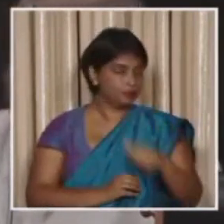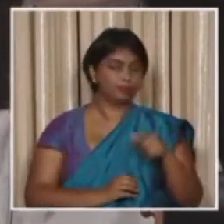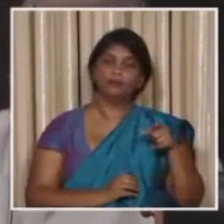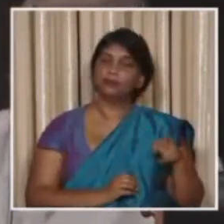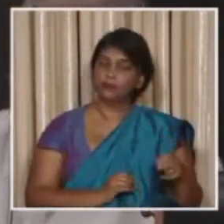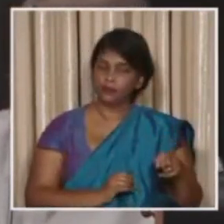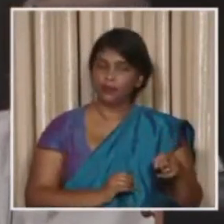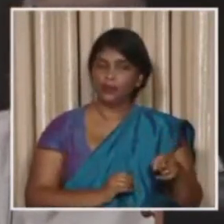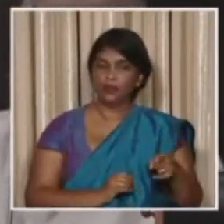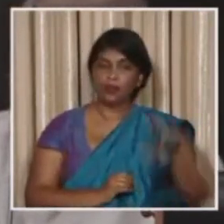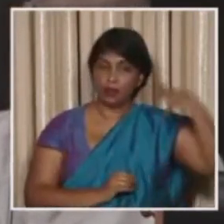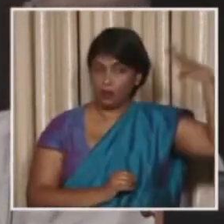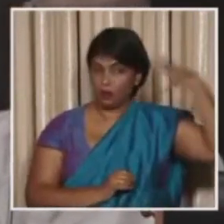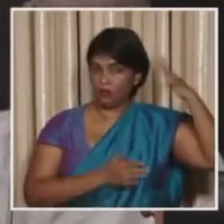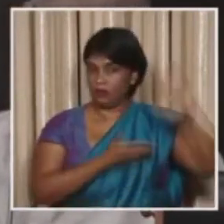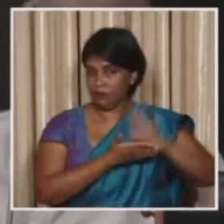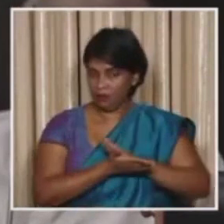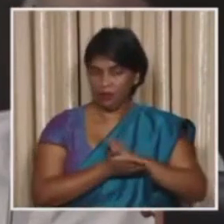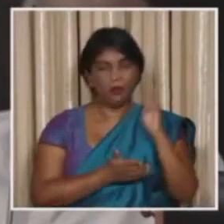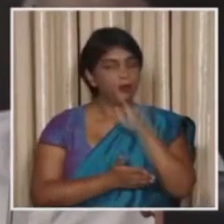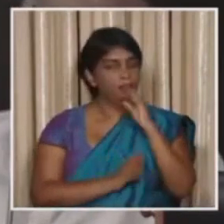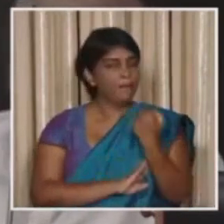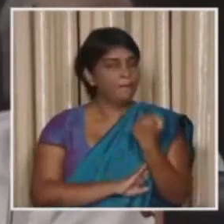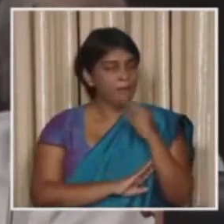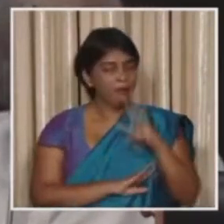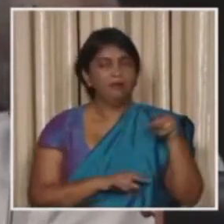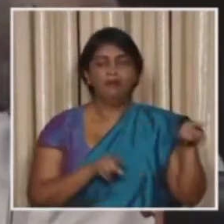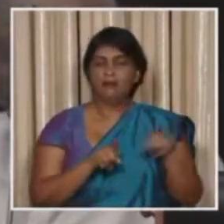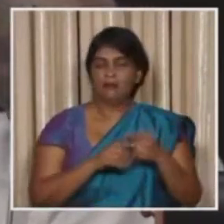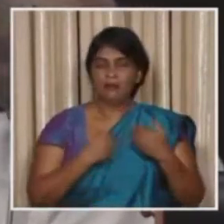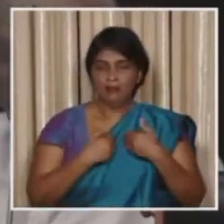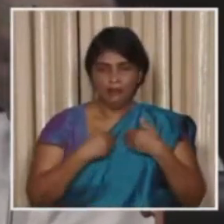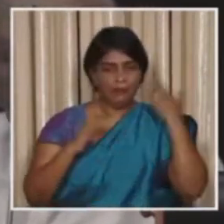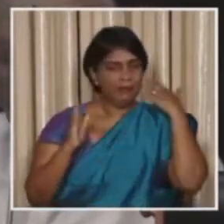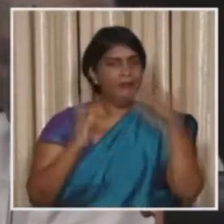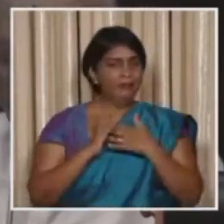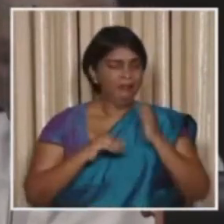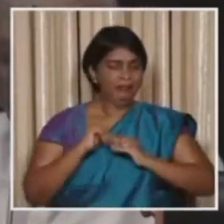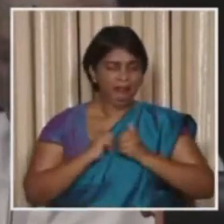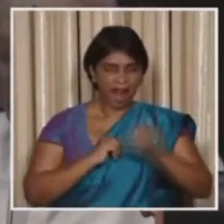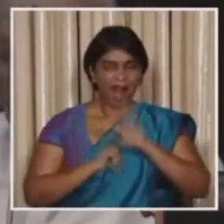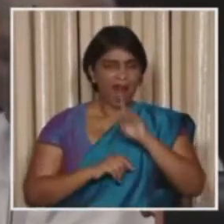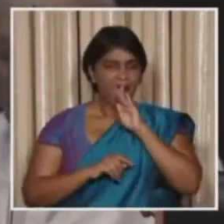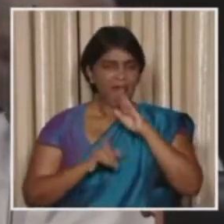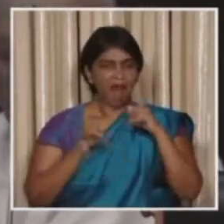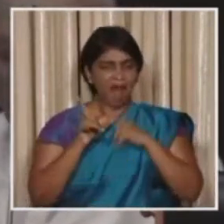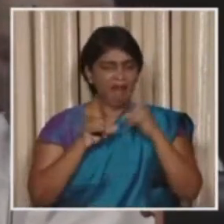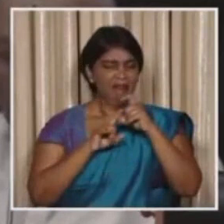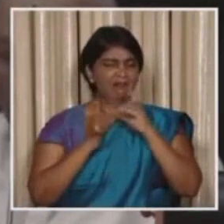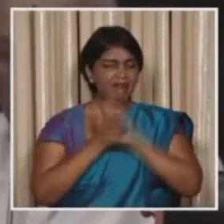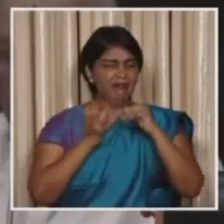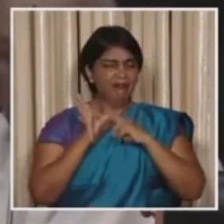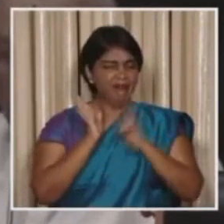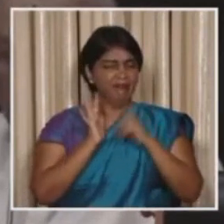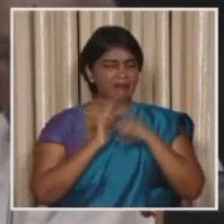India to facilitate collaborative efforts in this area. Adani Group has come forward to invest in the renewable energy sector of Sri